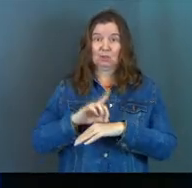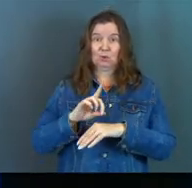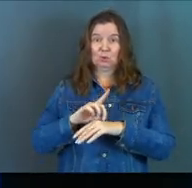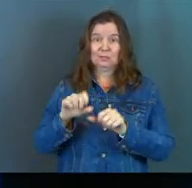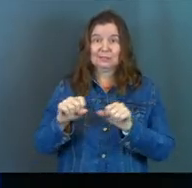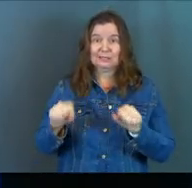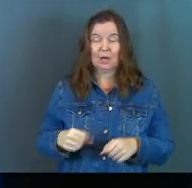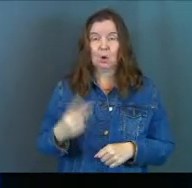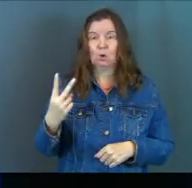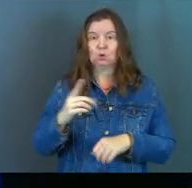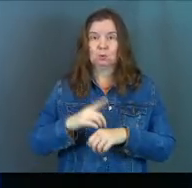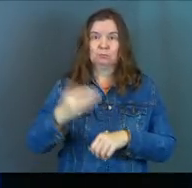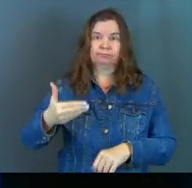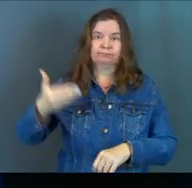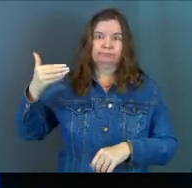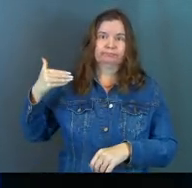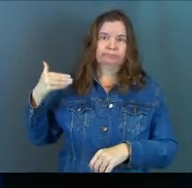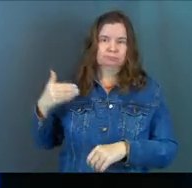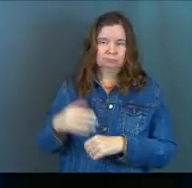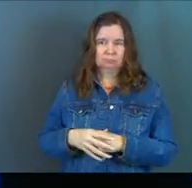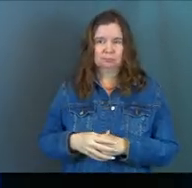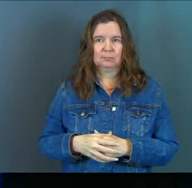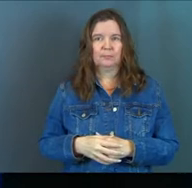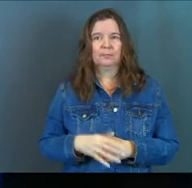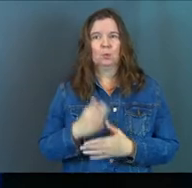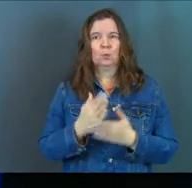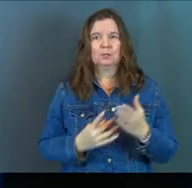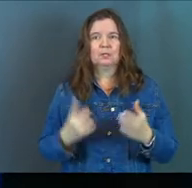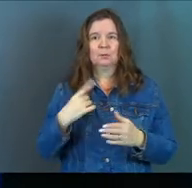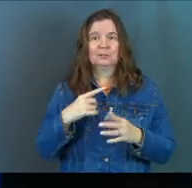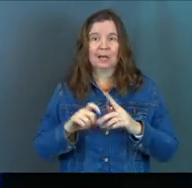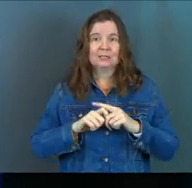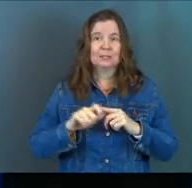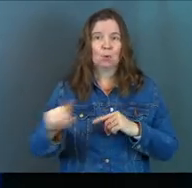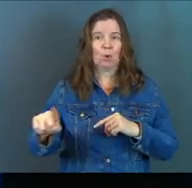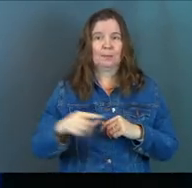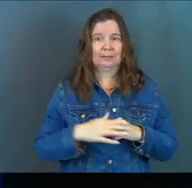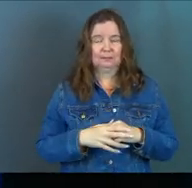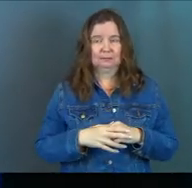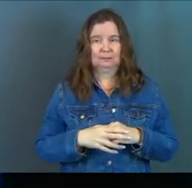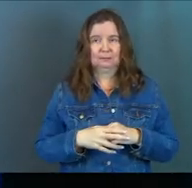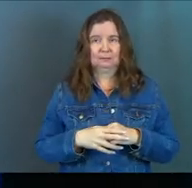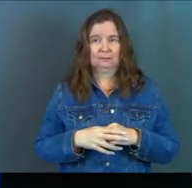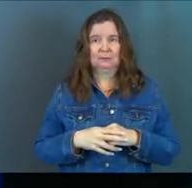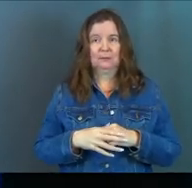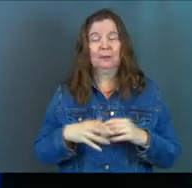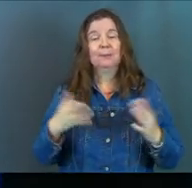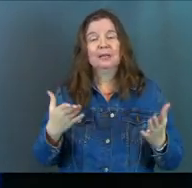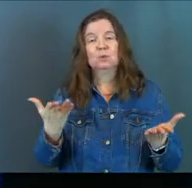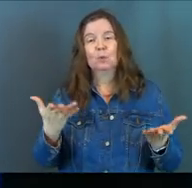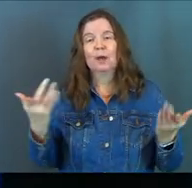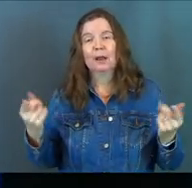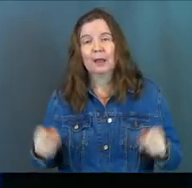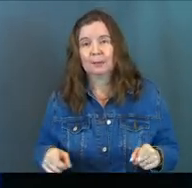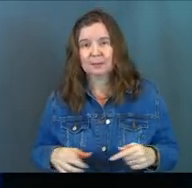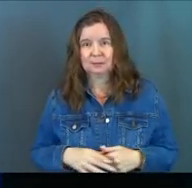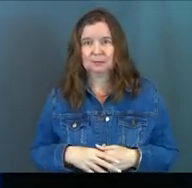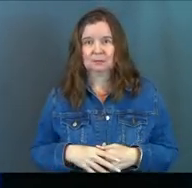station or two duty stations ago. Or somebody's on deployment. And here's what